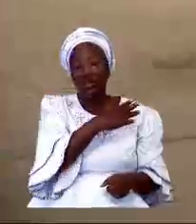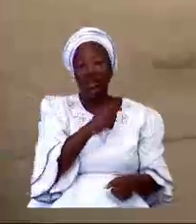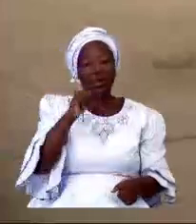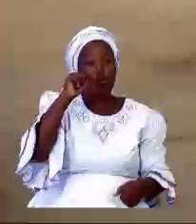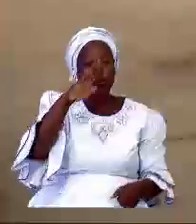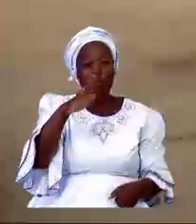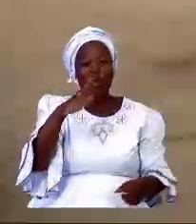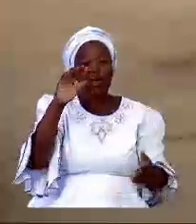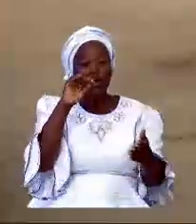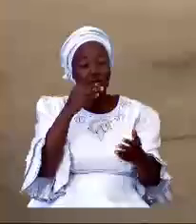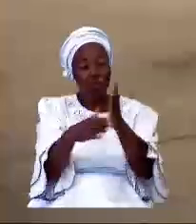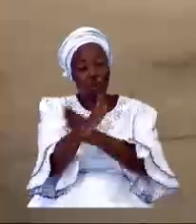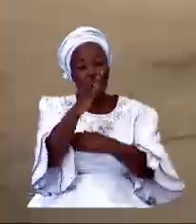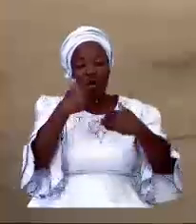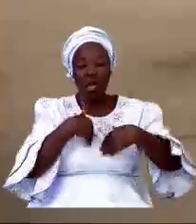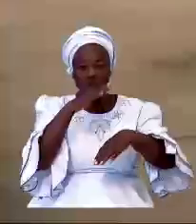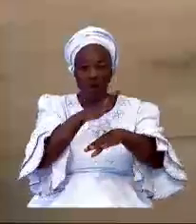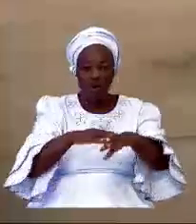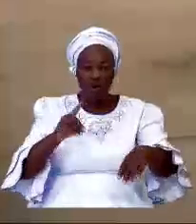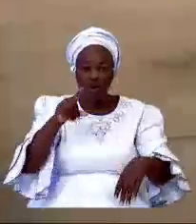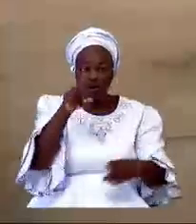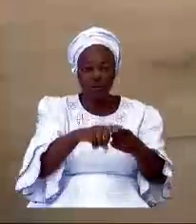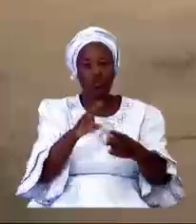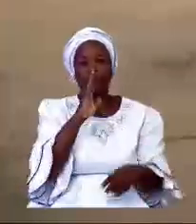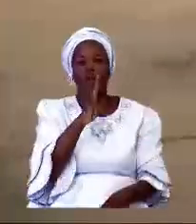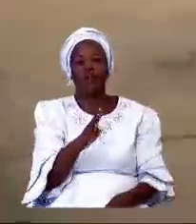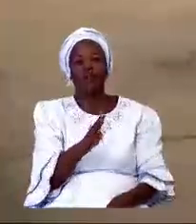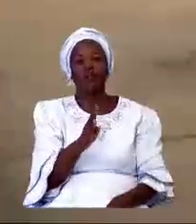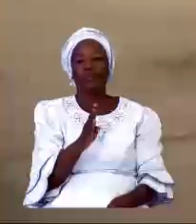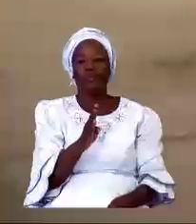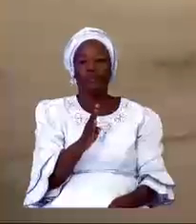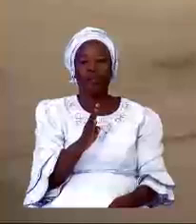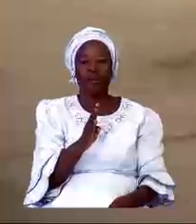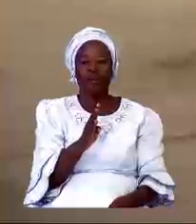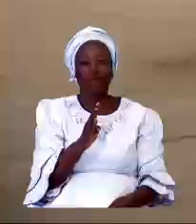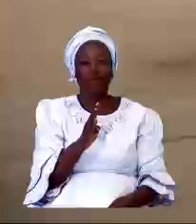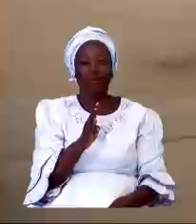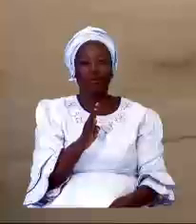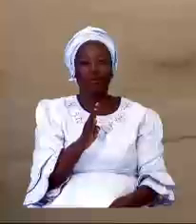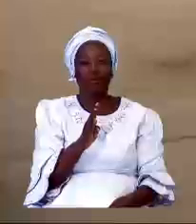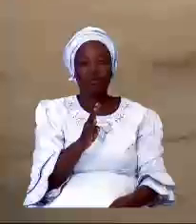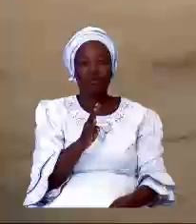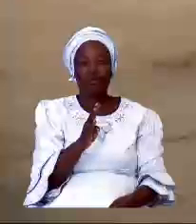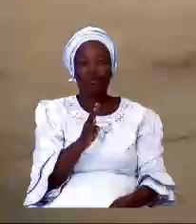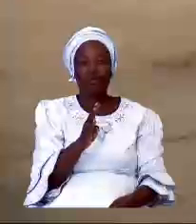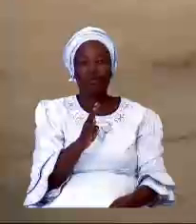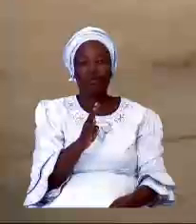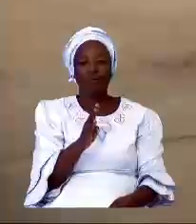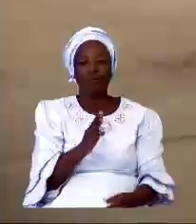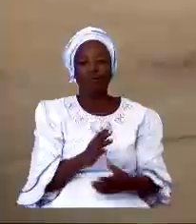and be the man, the woman God has called you to be.